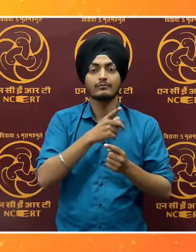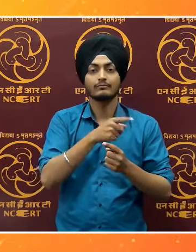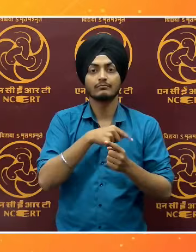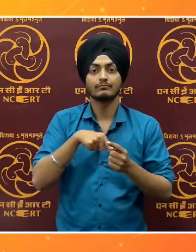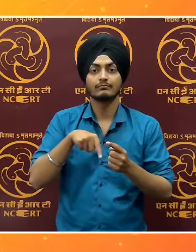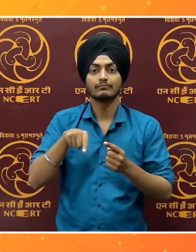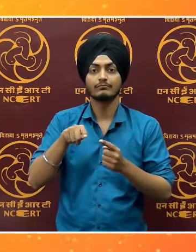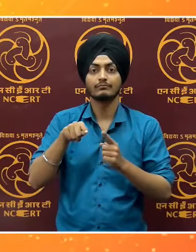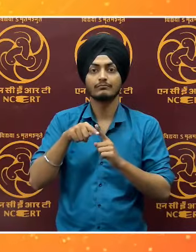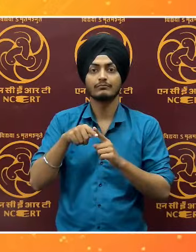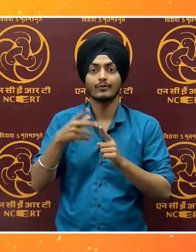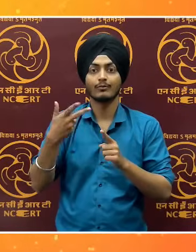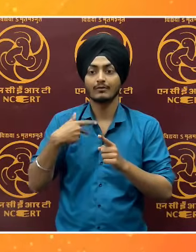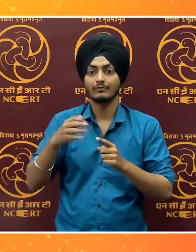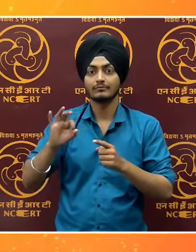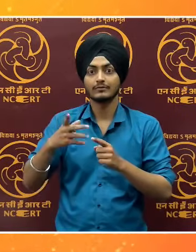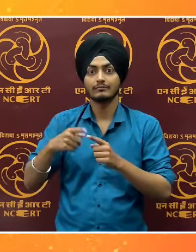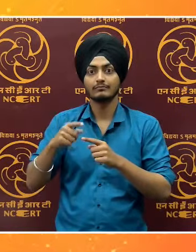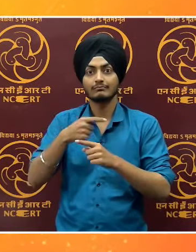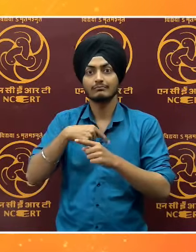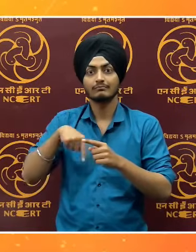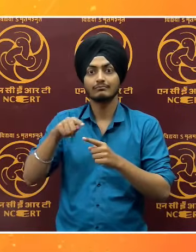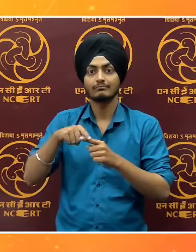circuit because circuit is closed.